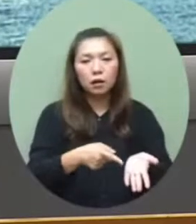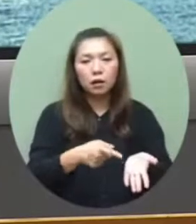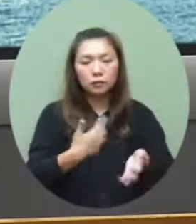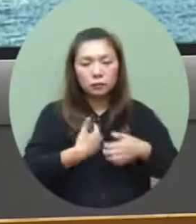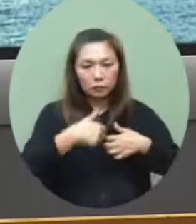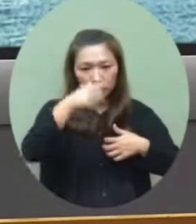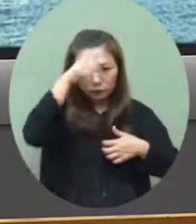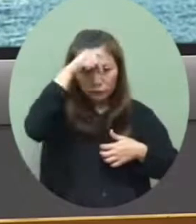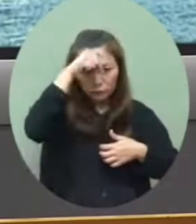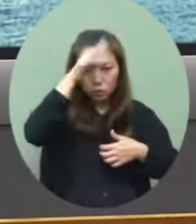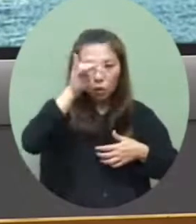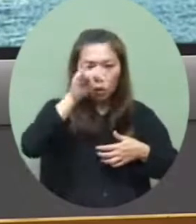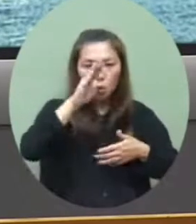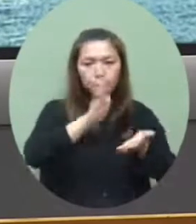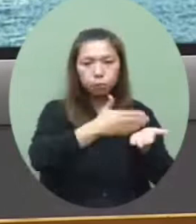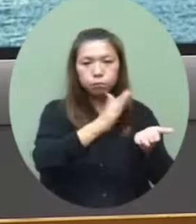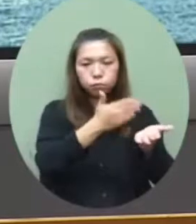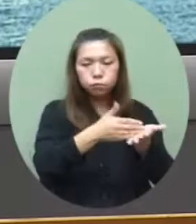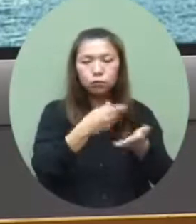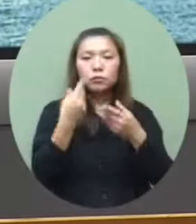patient.